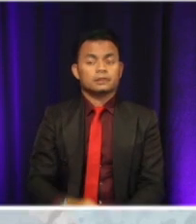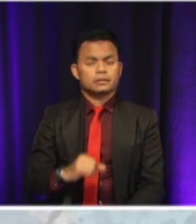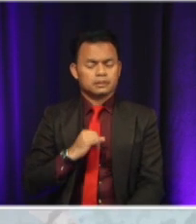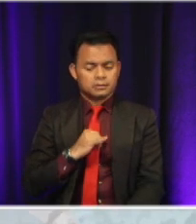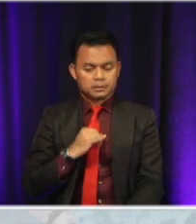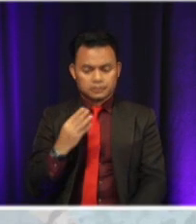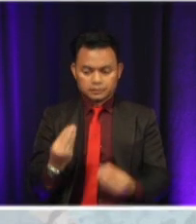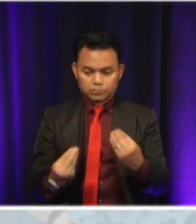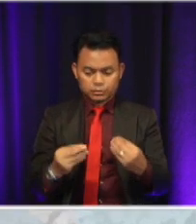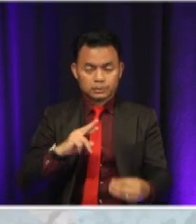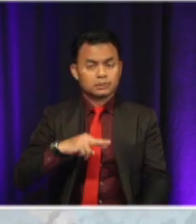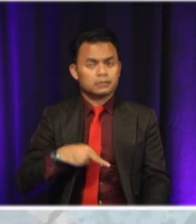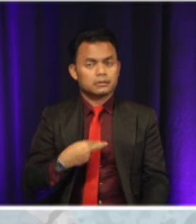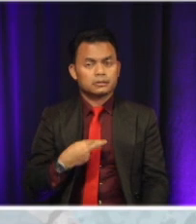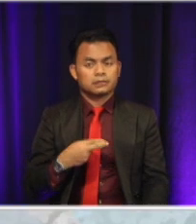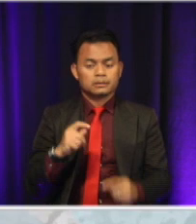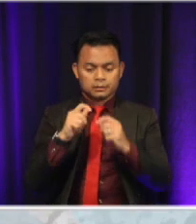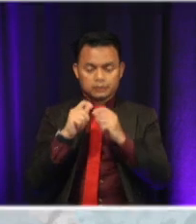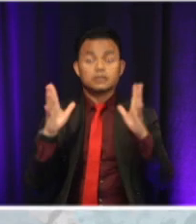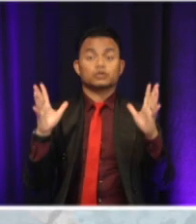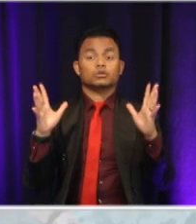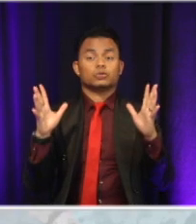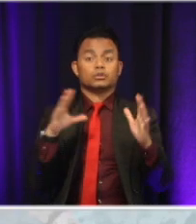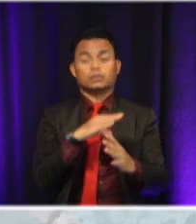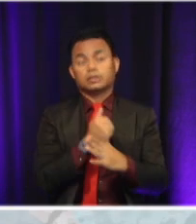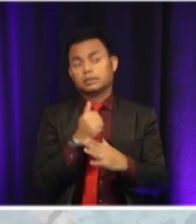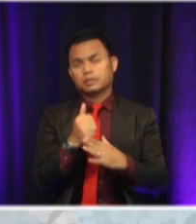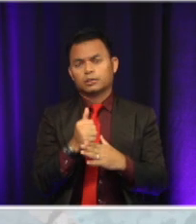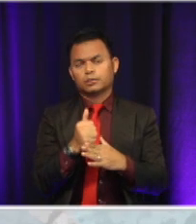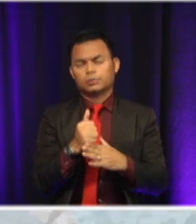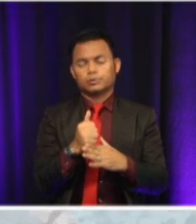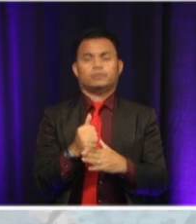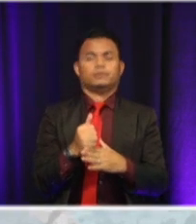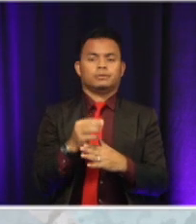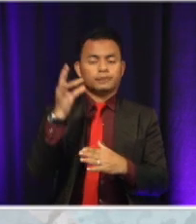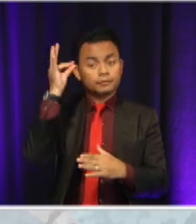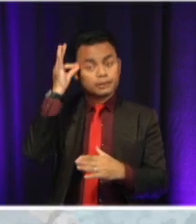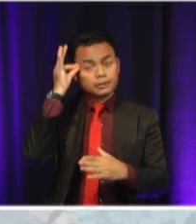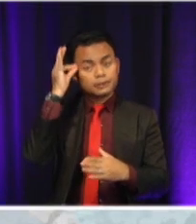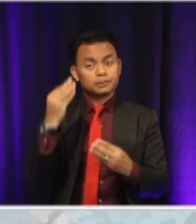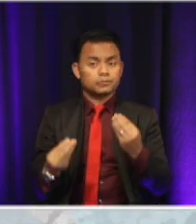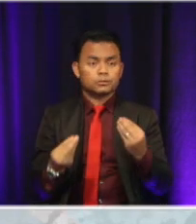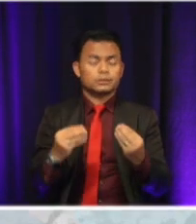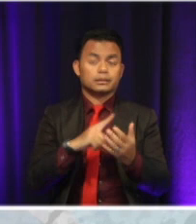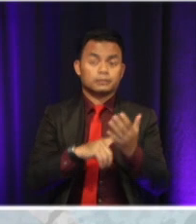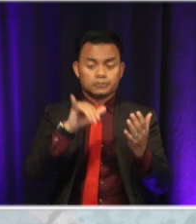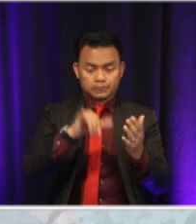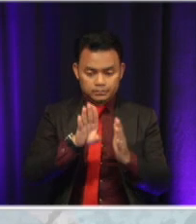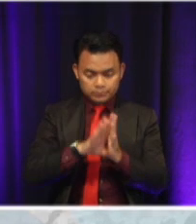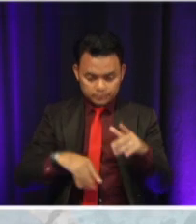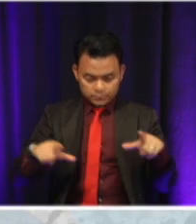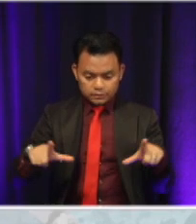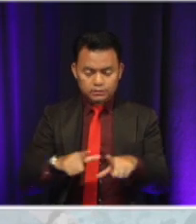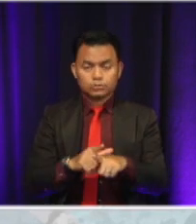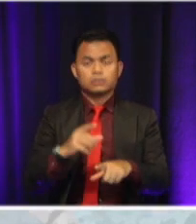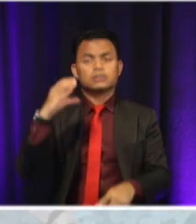Miss Kenyon is concerned about what has happened to Charlie recently. All right?